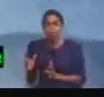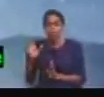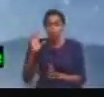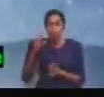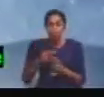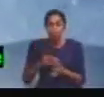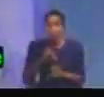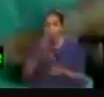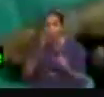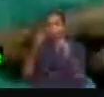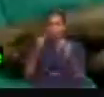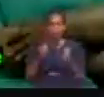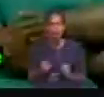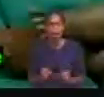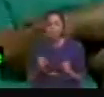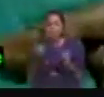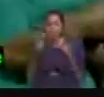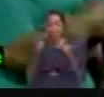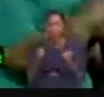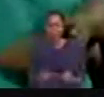Your name.